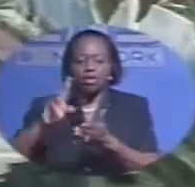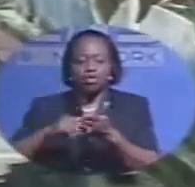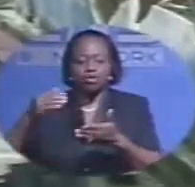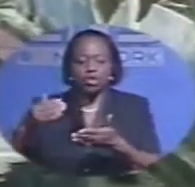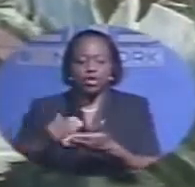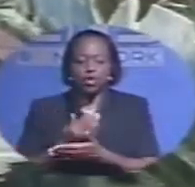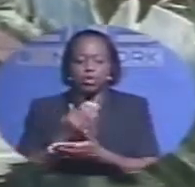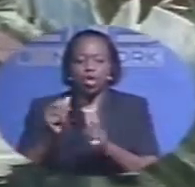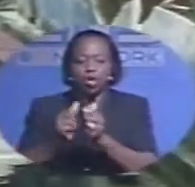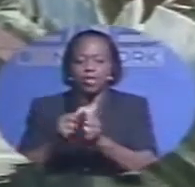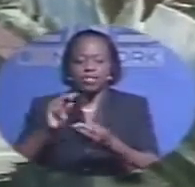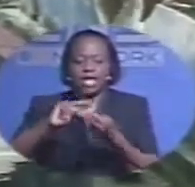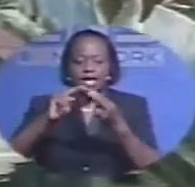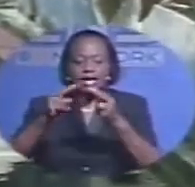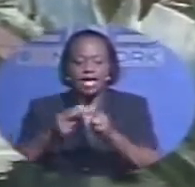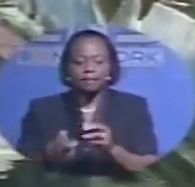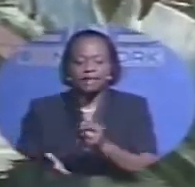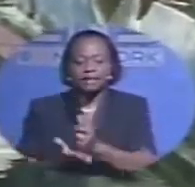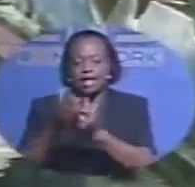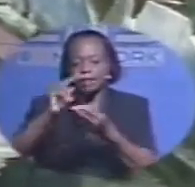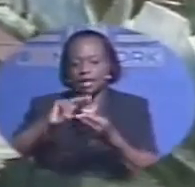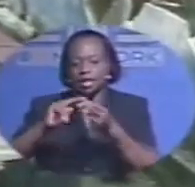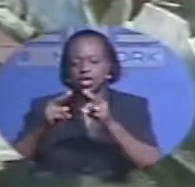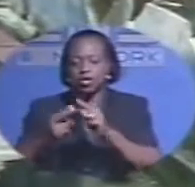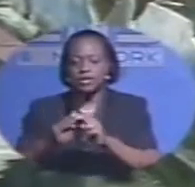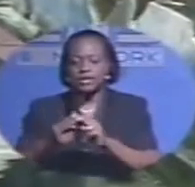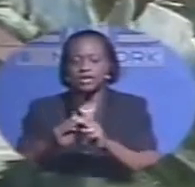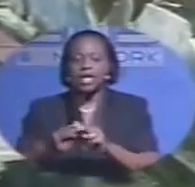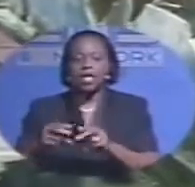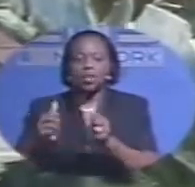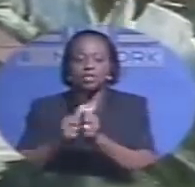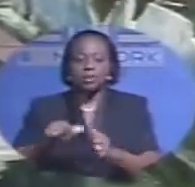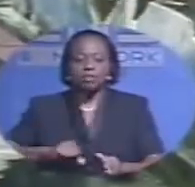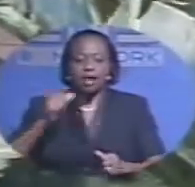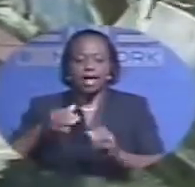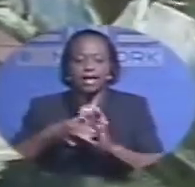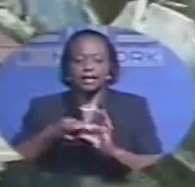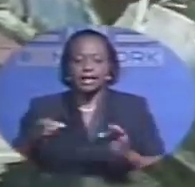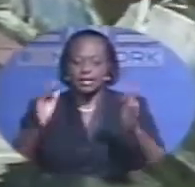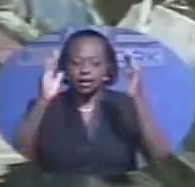neighbors helping neighbors and instilling pride and hope. LaDon Davis, ZNS News.